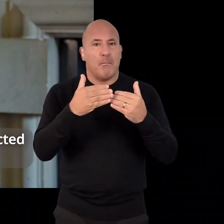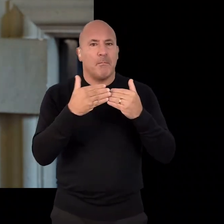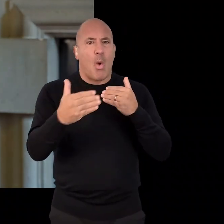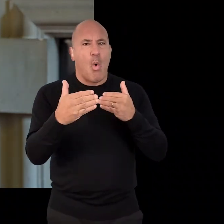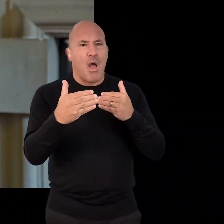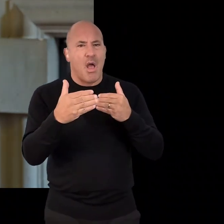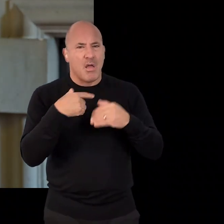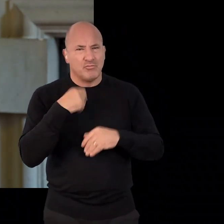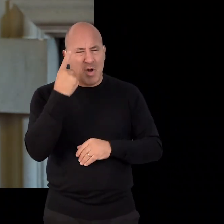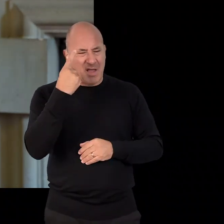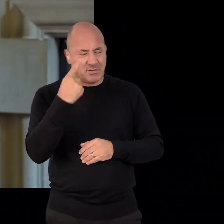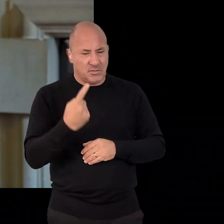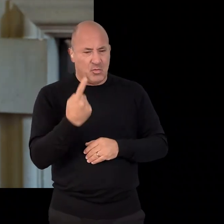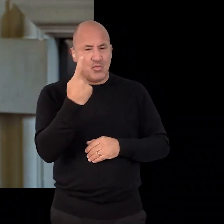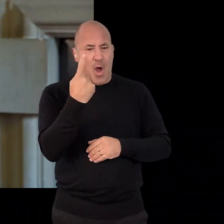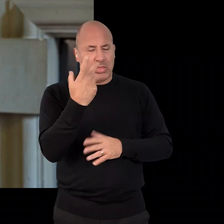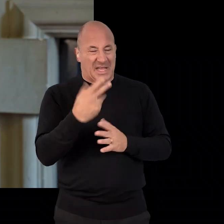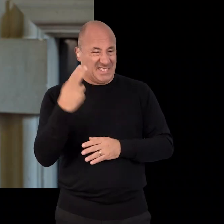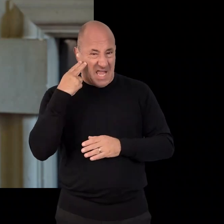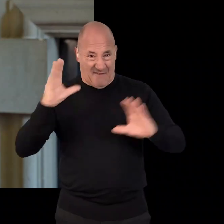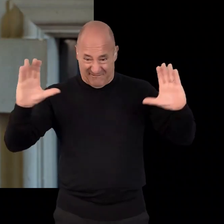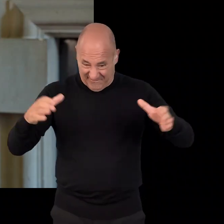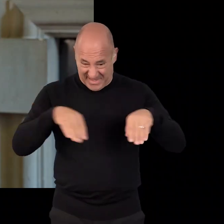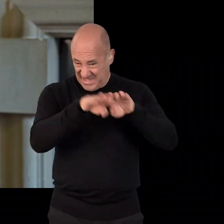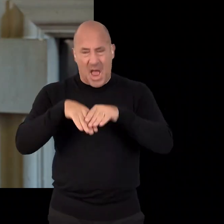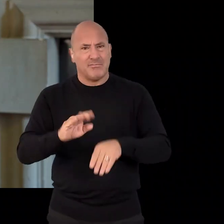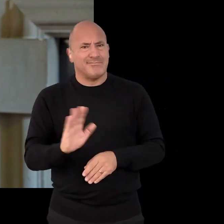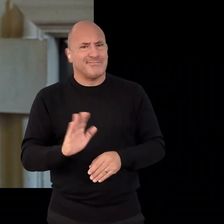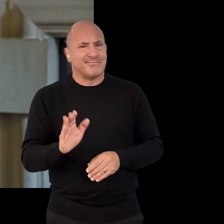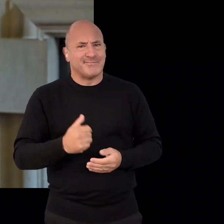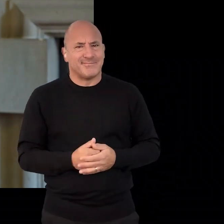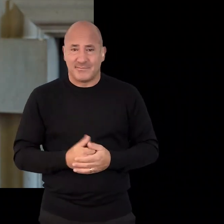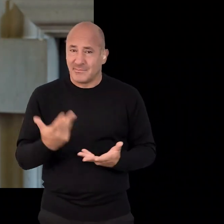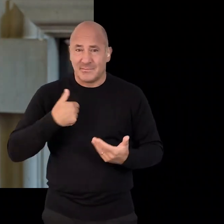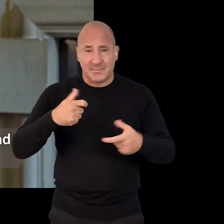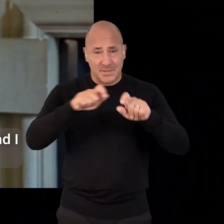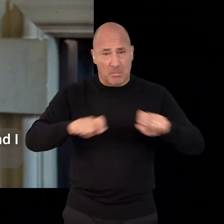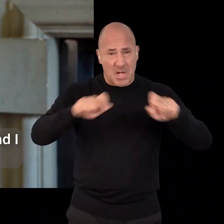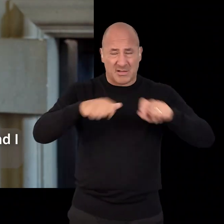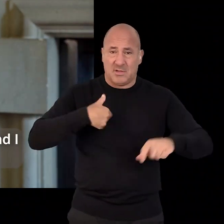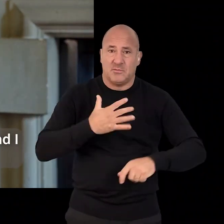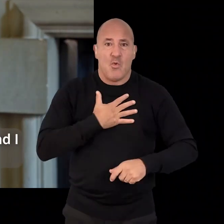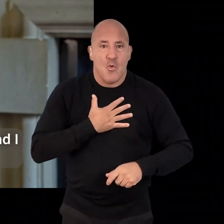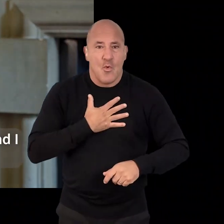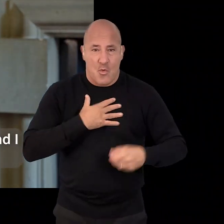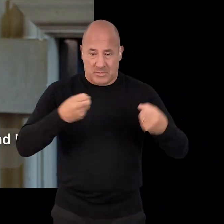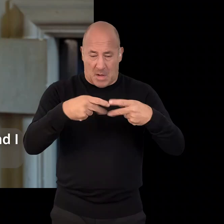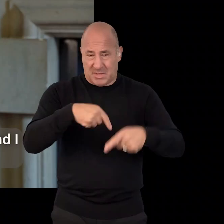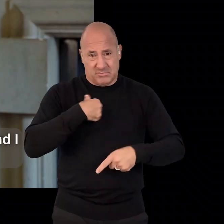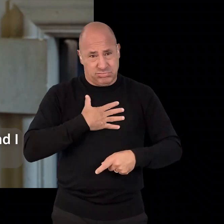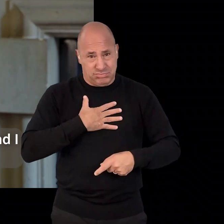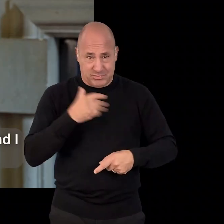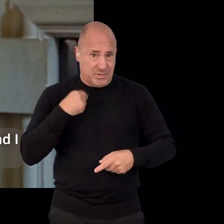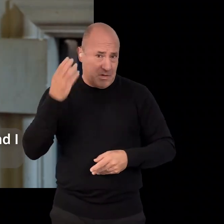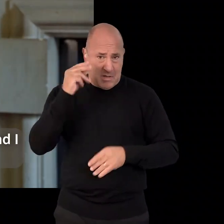community. And it reminded me that not one size fits all. So what I love